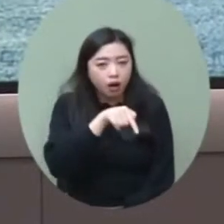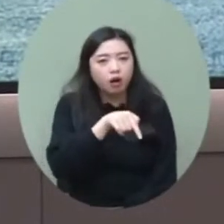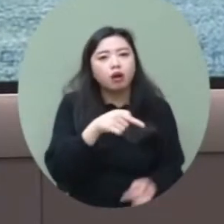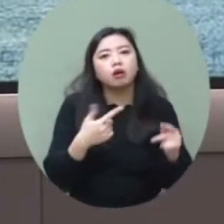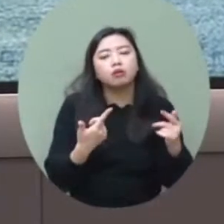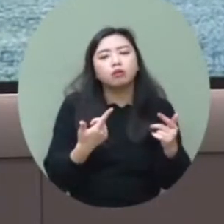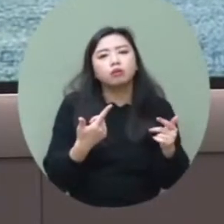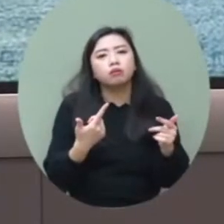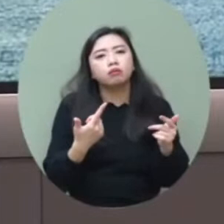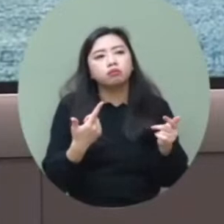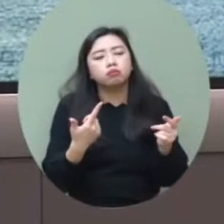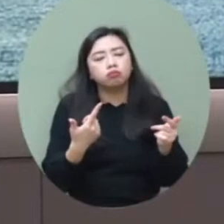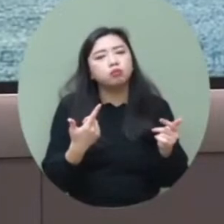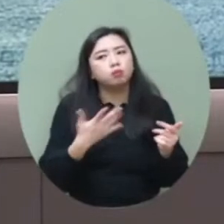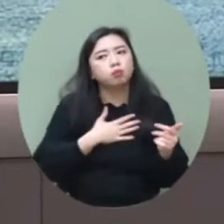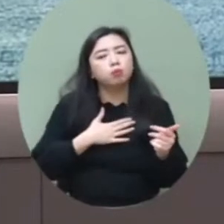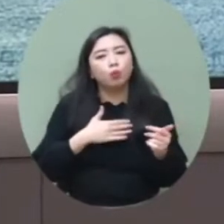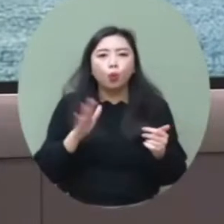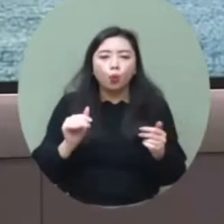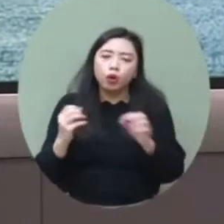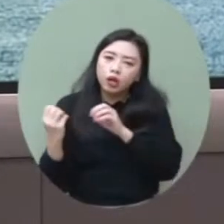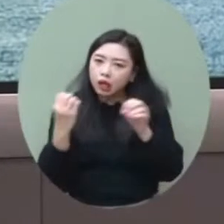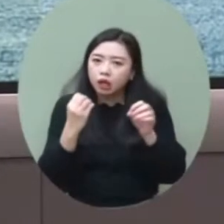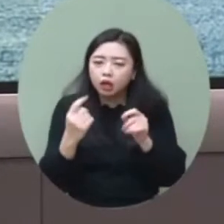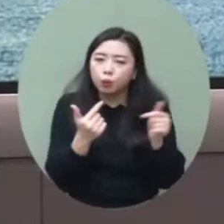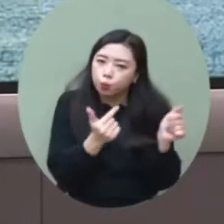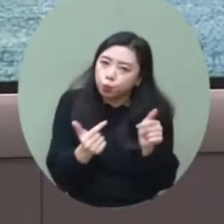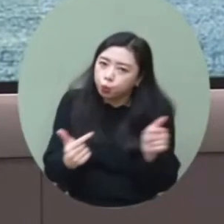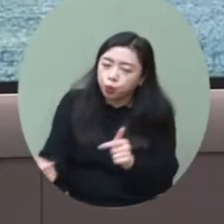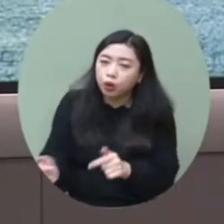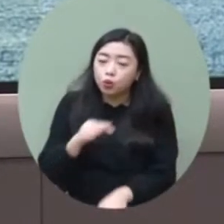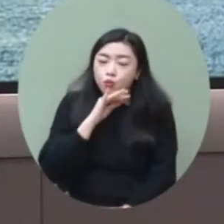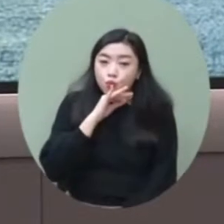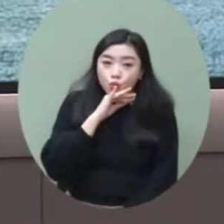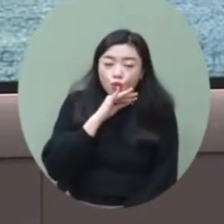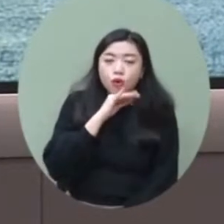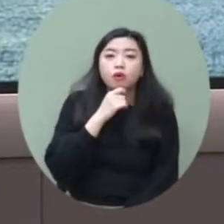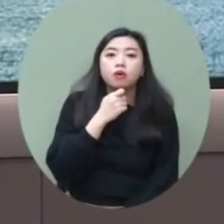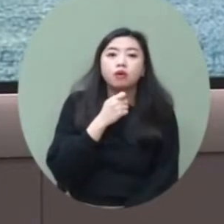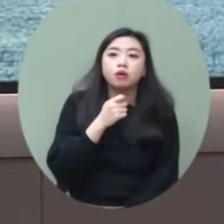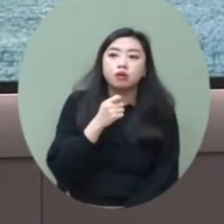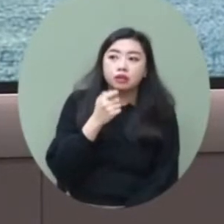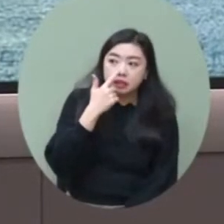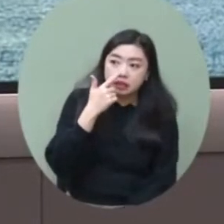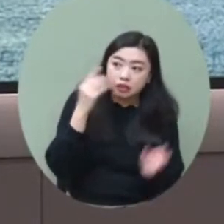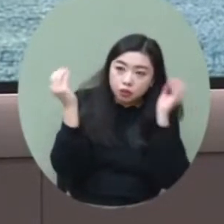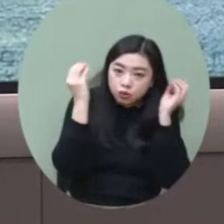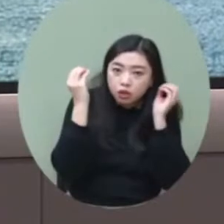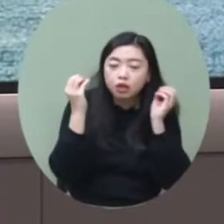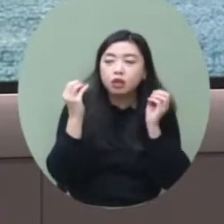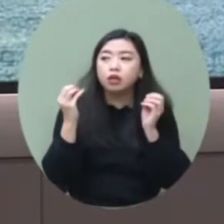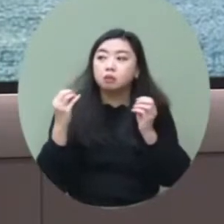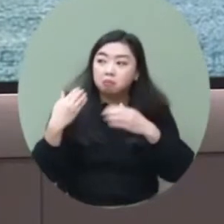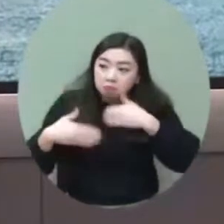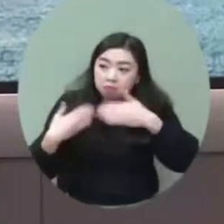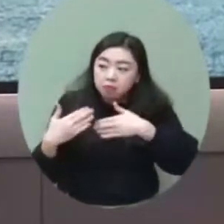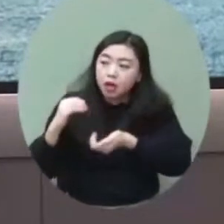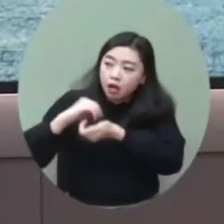dialysis and radiotherapy services, or those who were operated on.